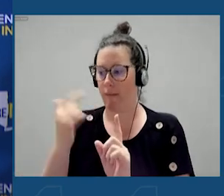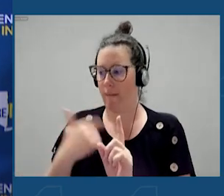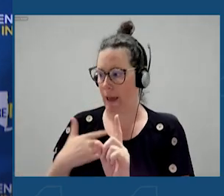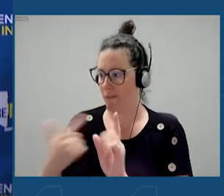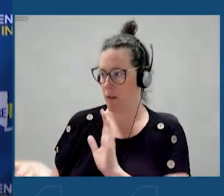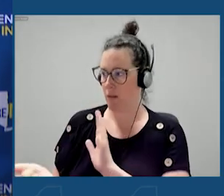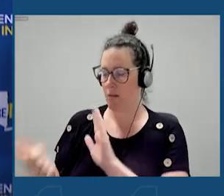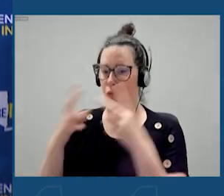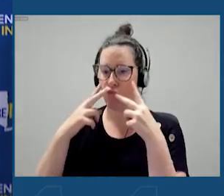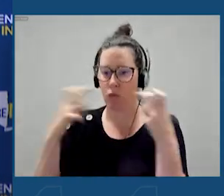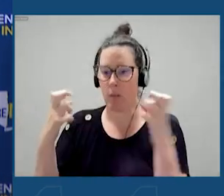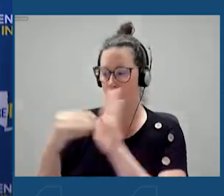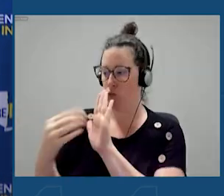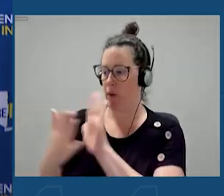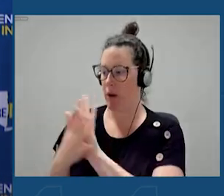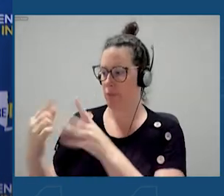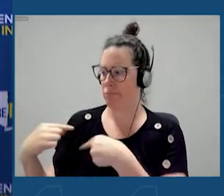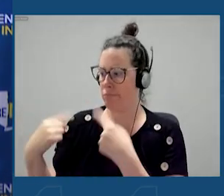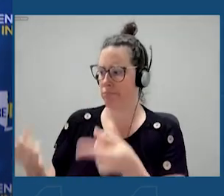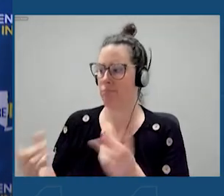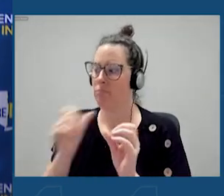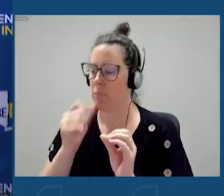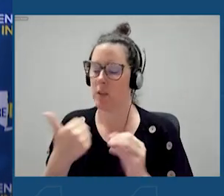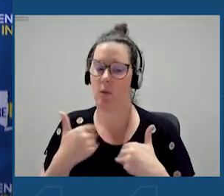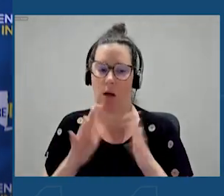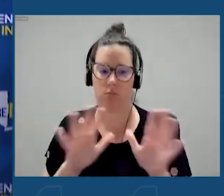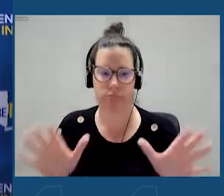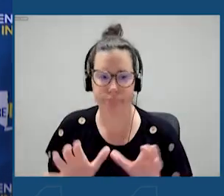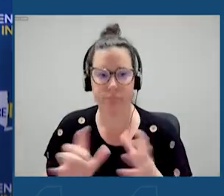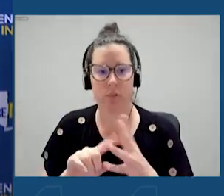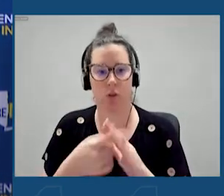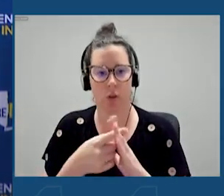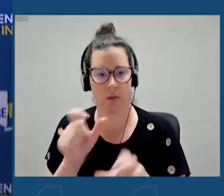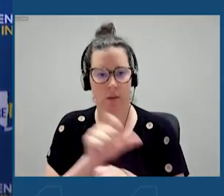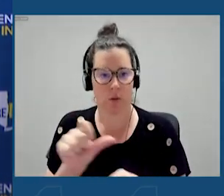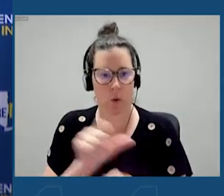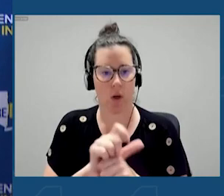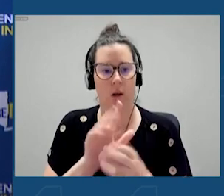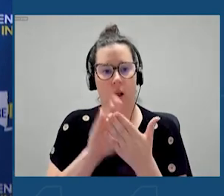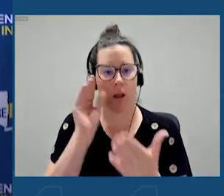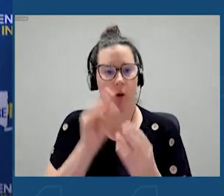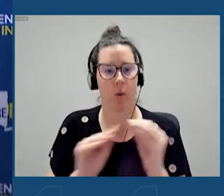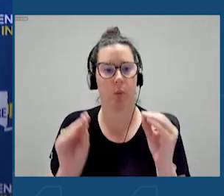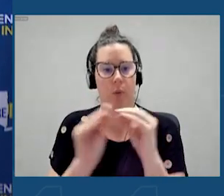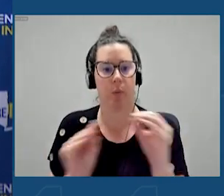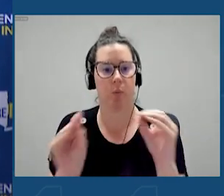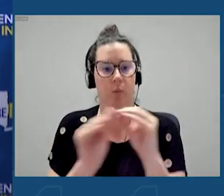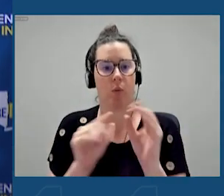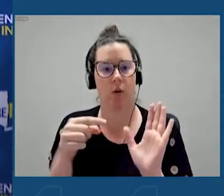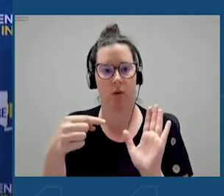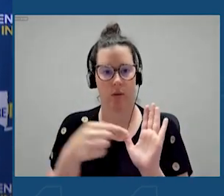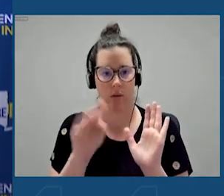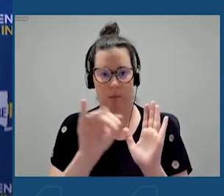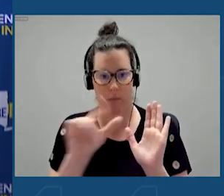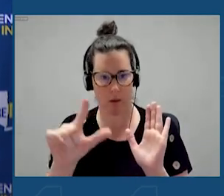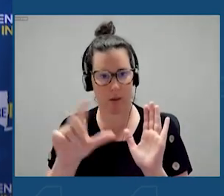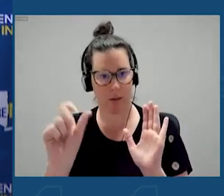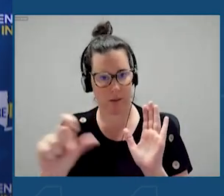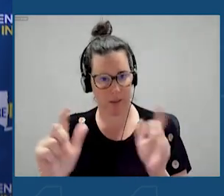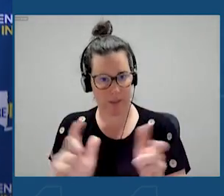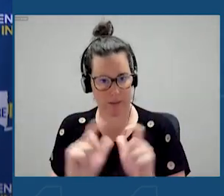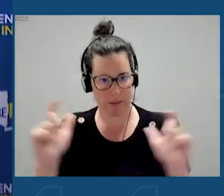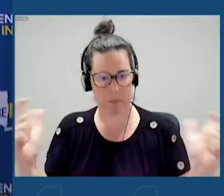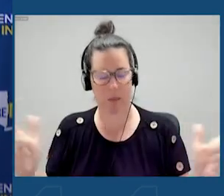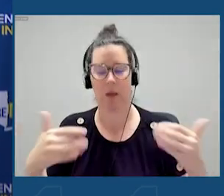me in starting this work. And then I learned more and more about it. And so this bill, yes, it's big, it's